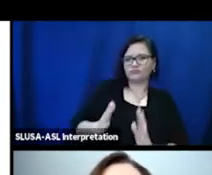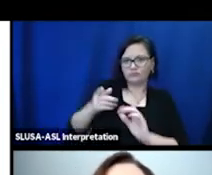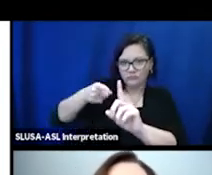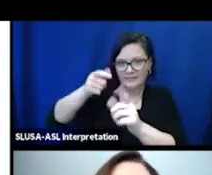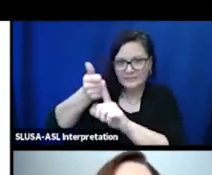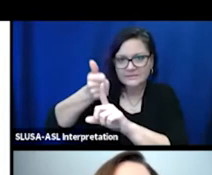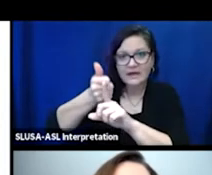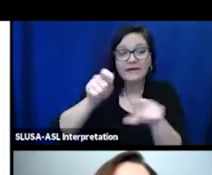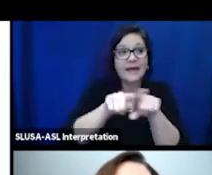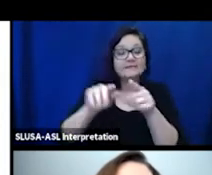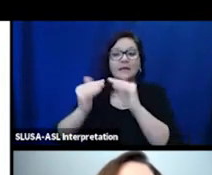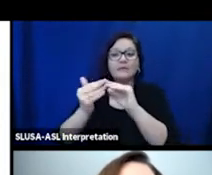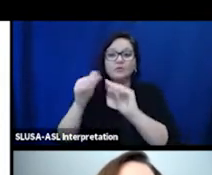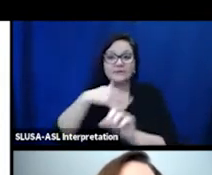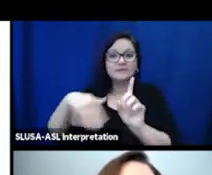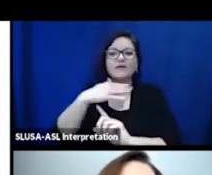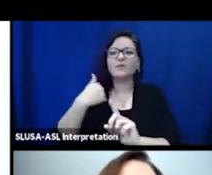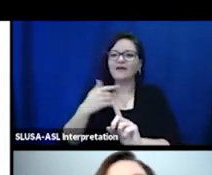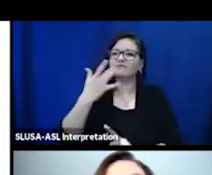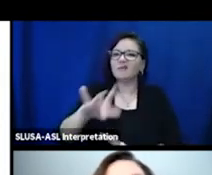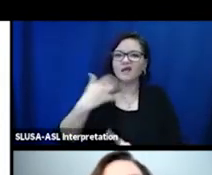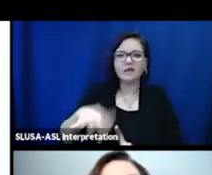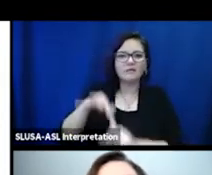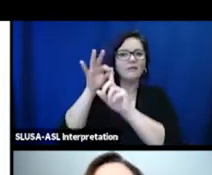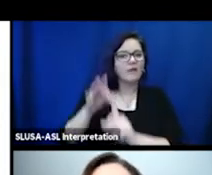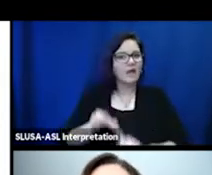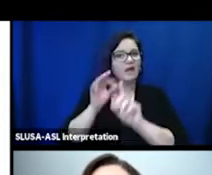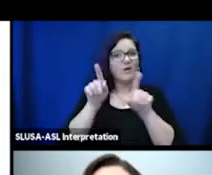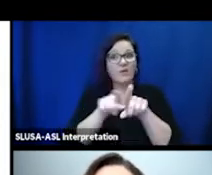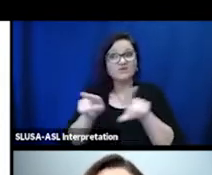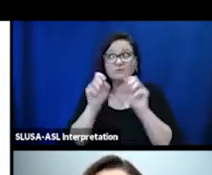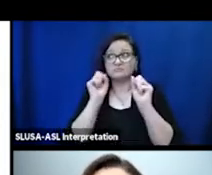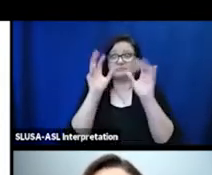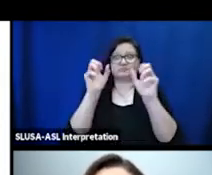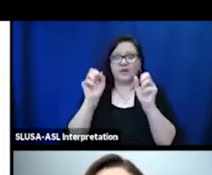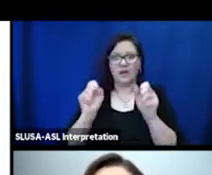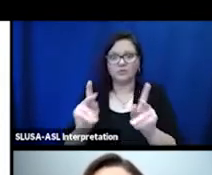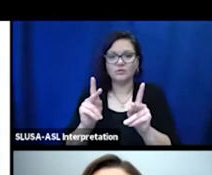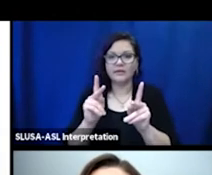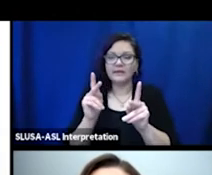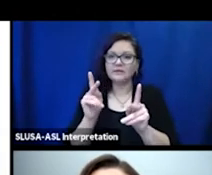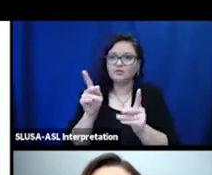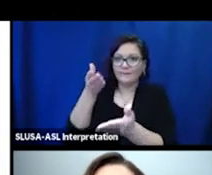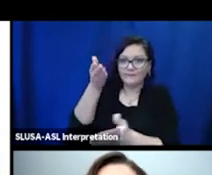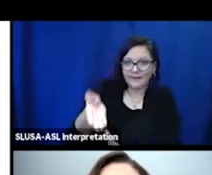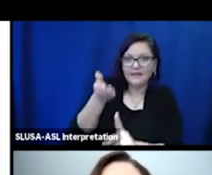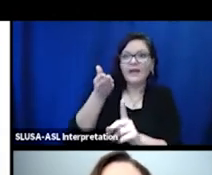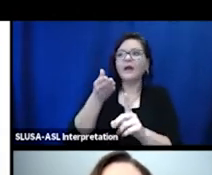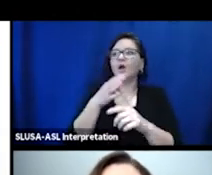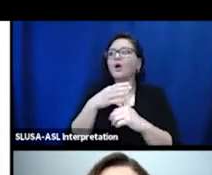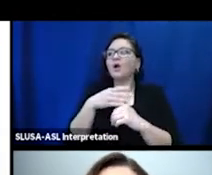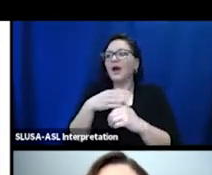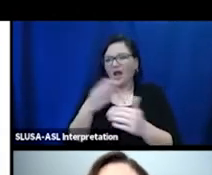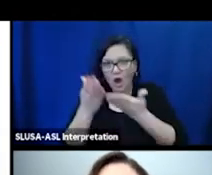community space, we really have the unique an amazing opportunity to stand in and offer something to